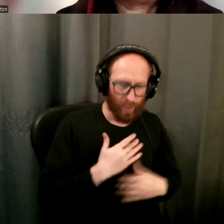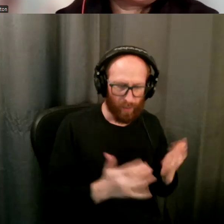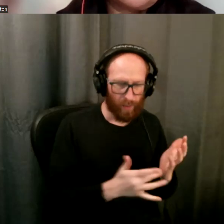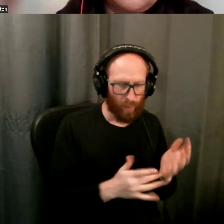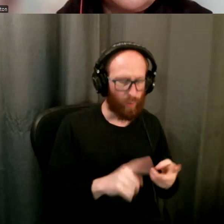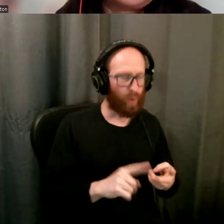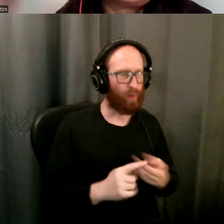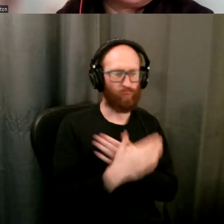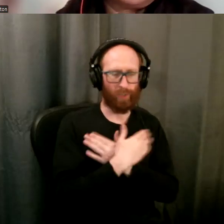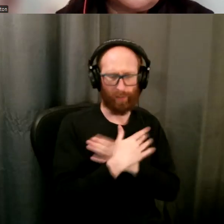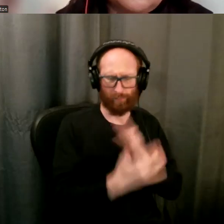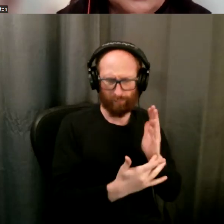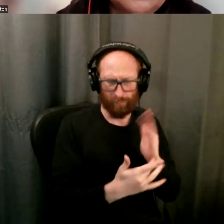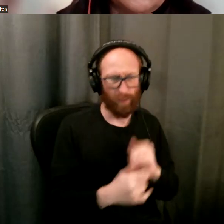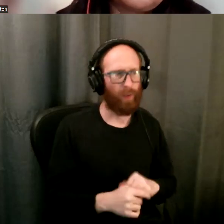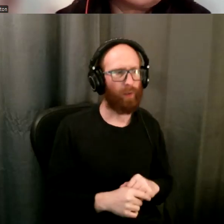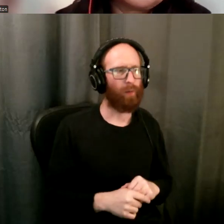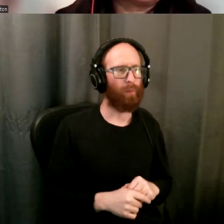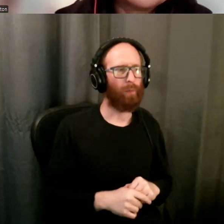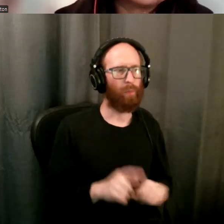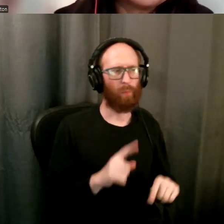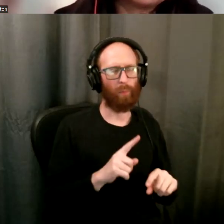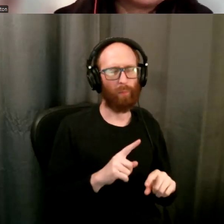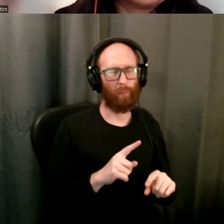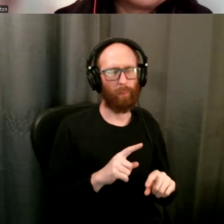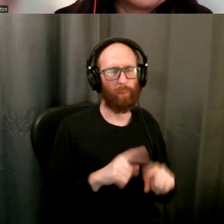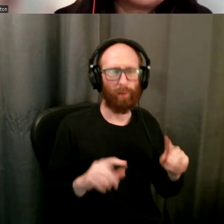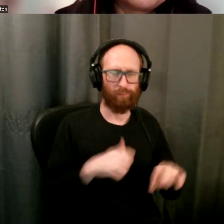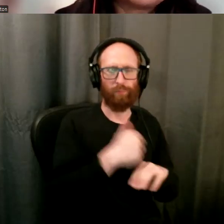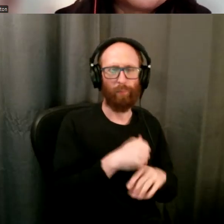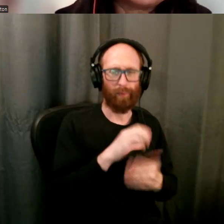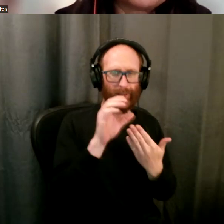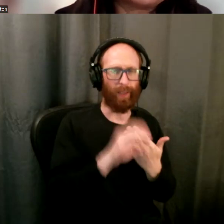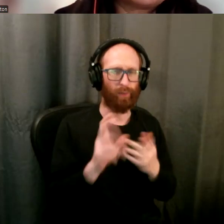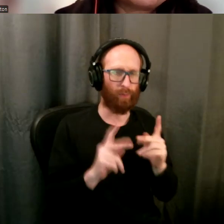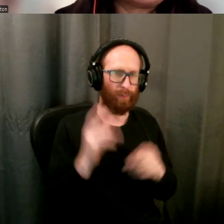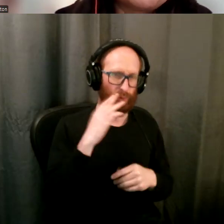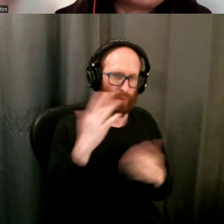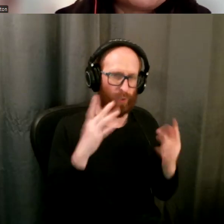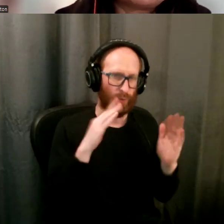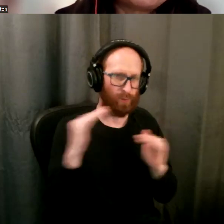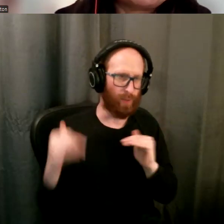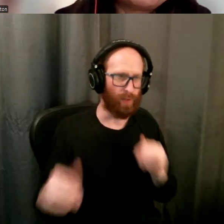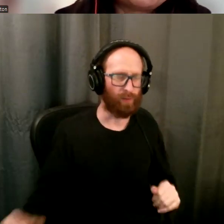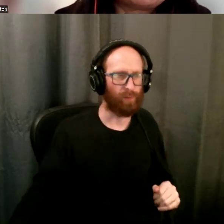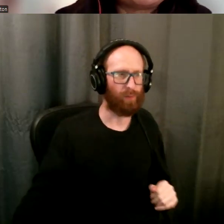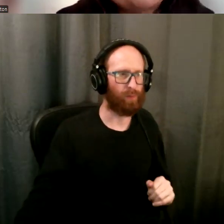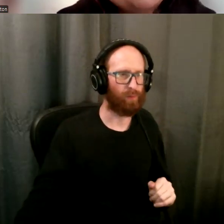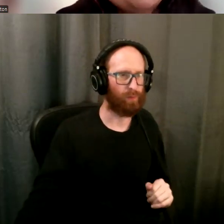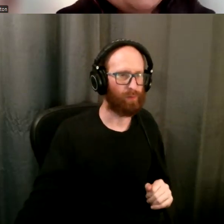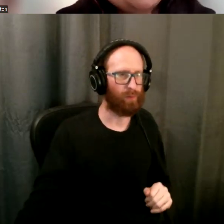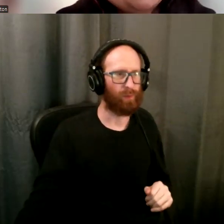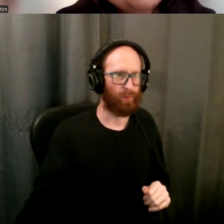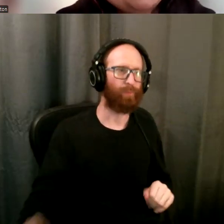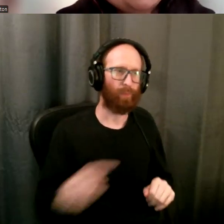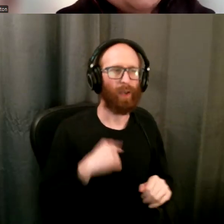putting together a calendar so people knew what to expect was really, really valuable. I think people appreciated